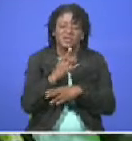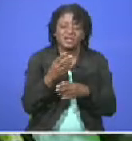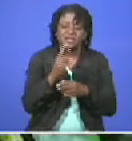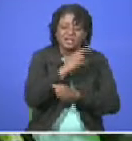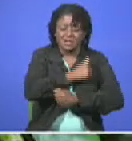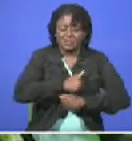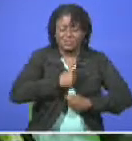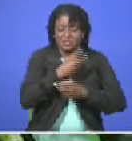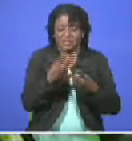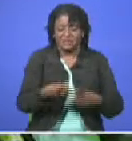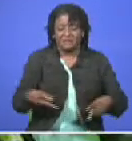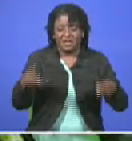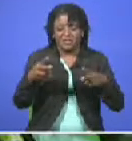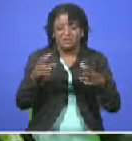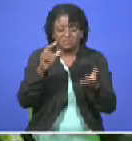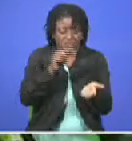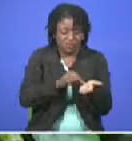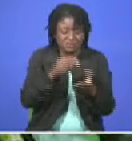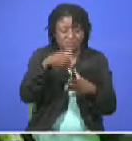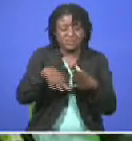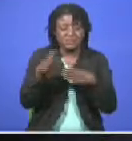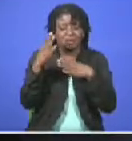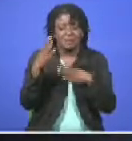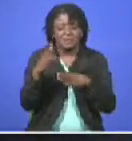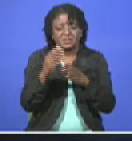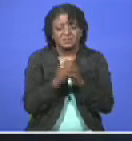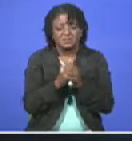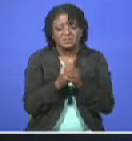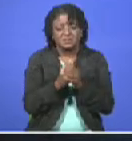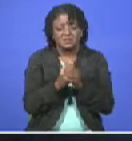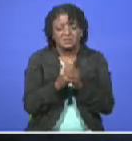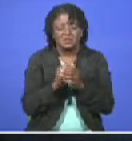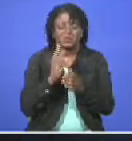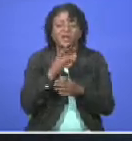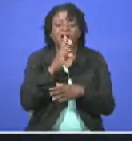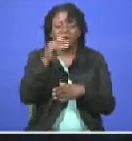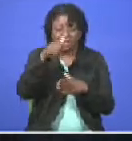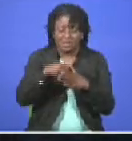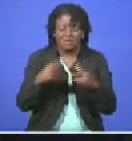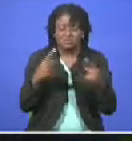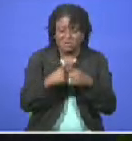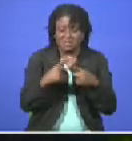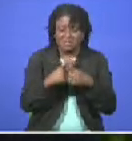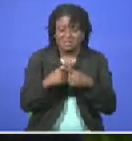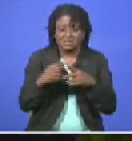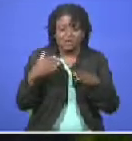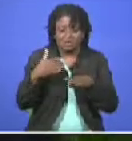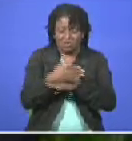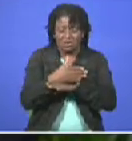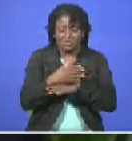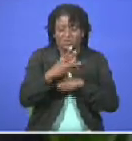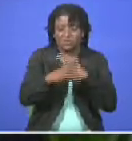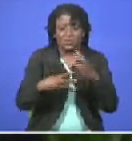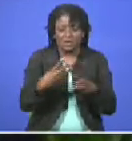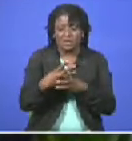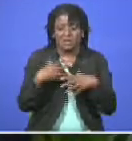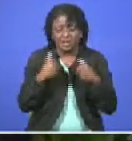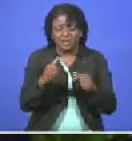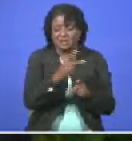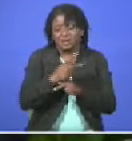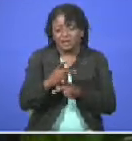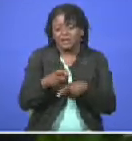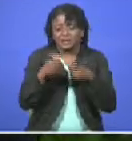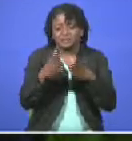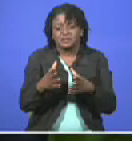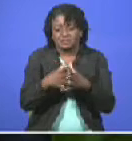play in the Bahamas and our roles in general. We're in crises across the world as far as healthcare goes. There's a major shortage